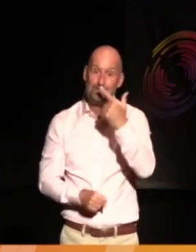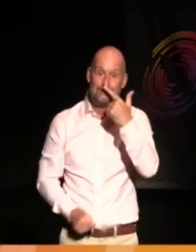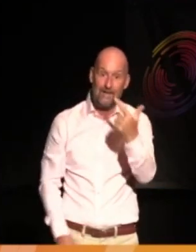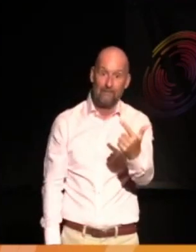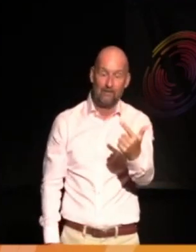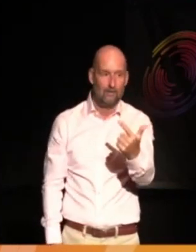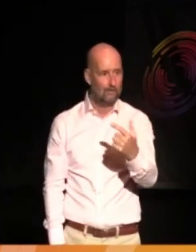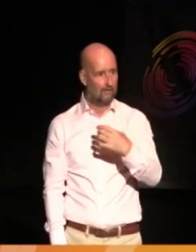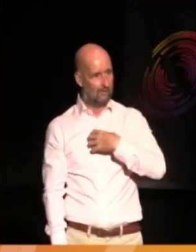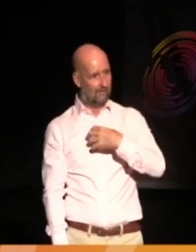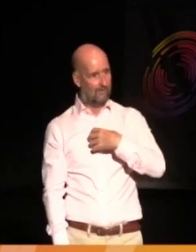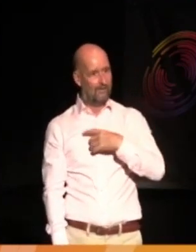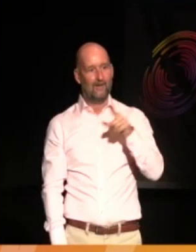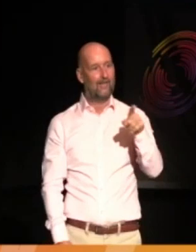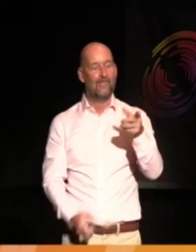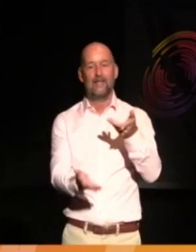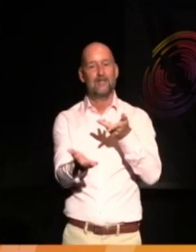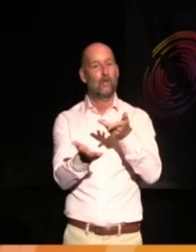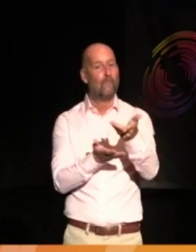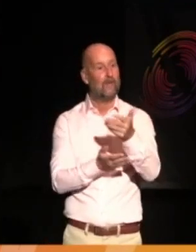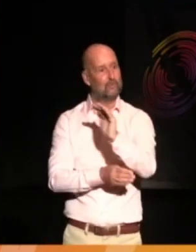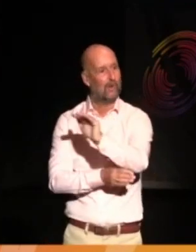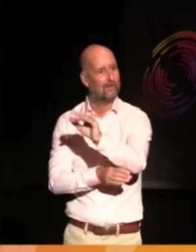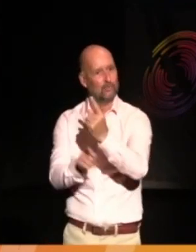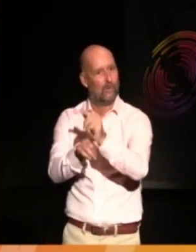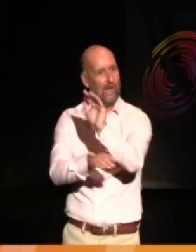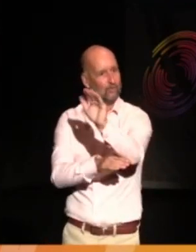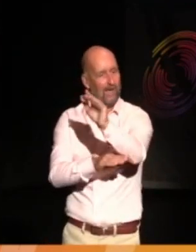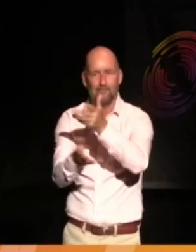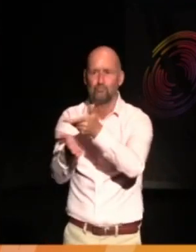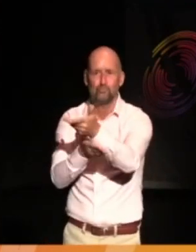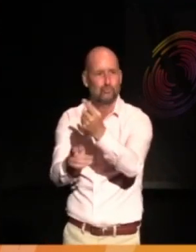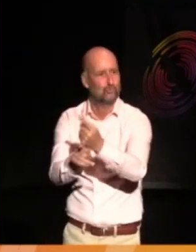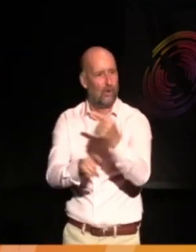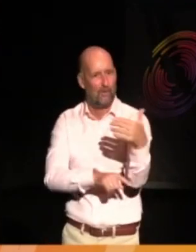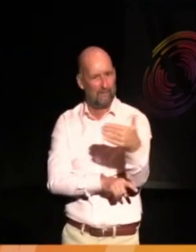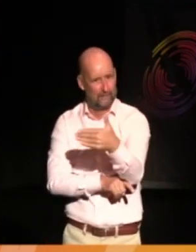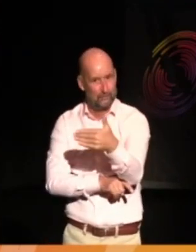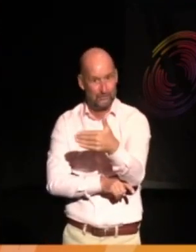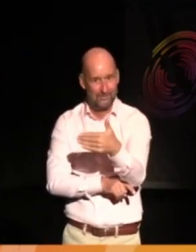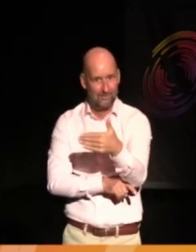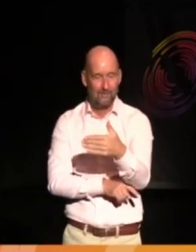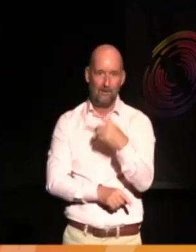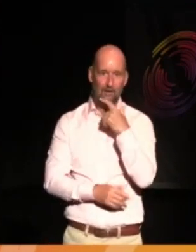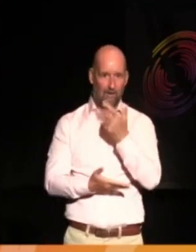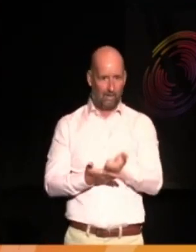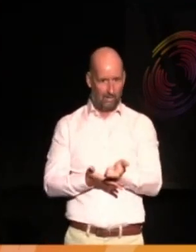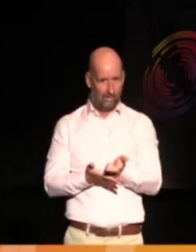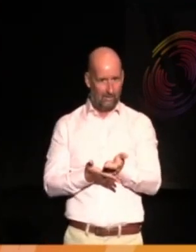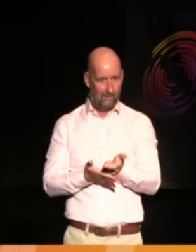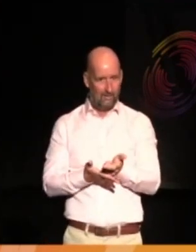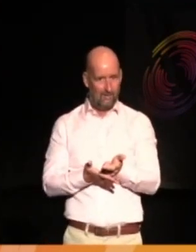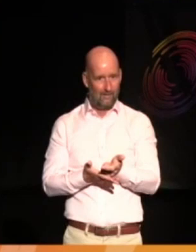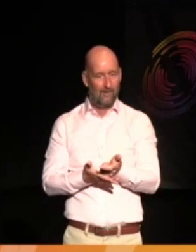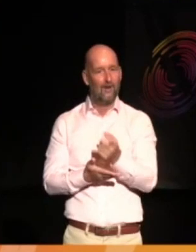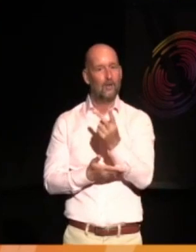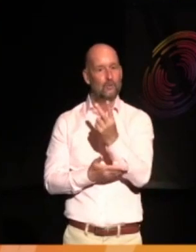Okay, so now that's a conversation you can strike up with somebody. As in, 27